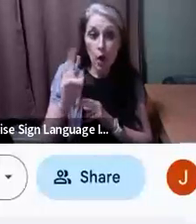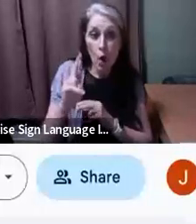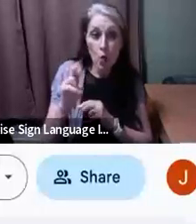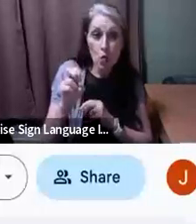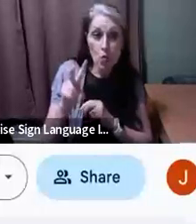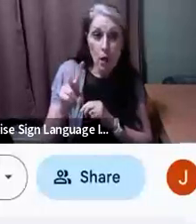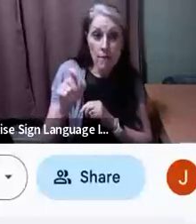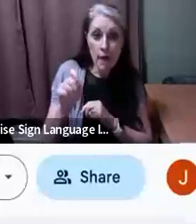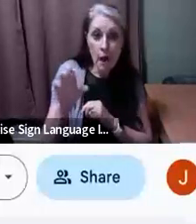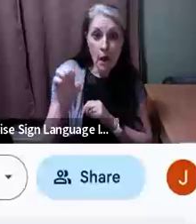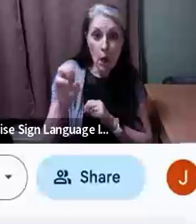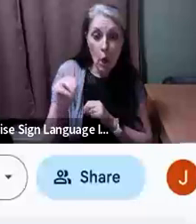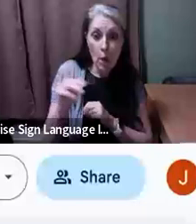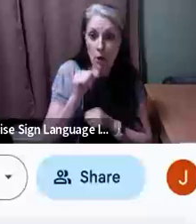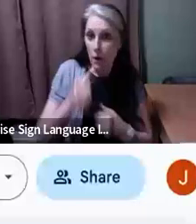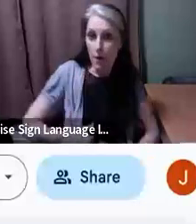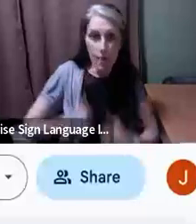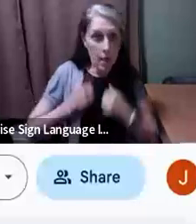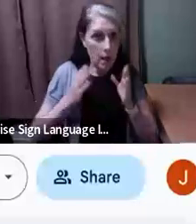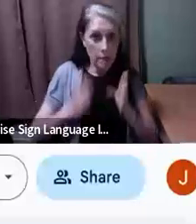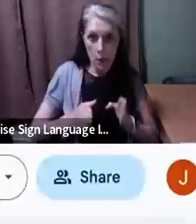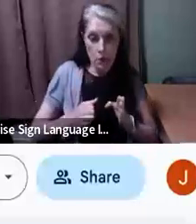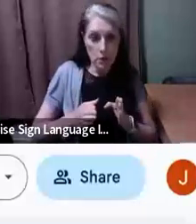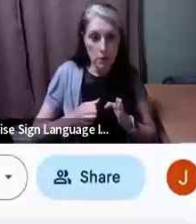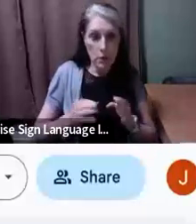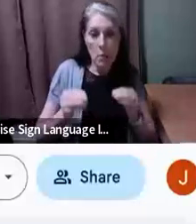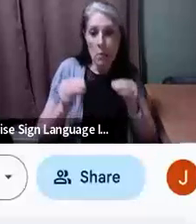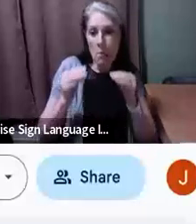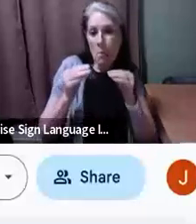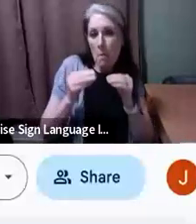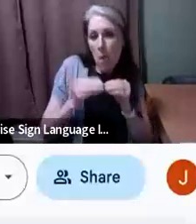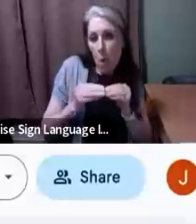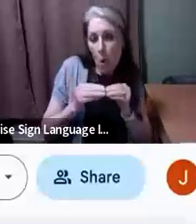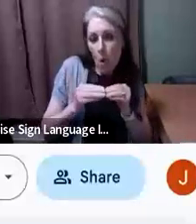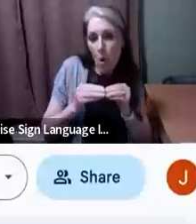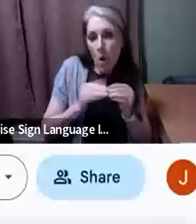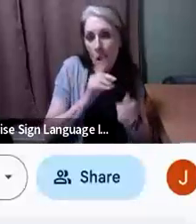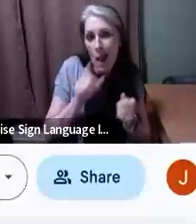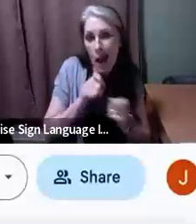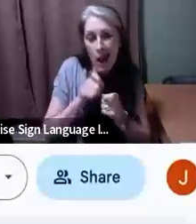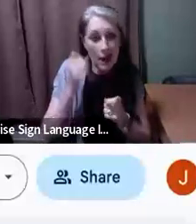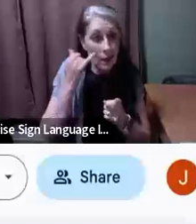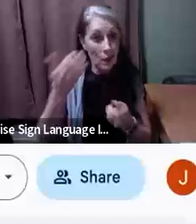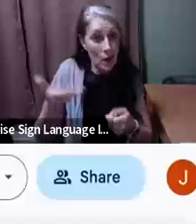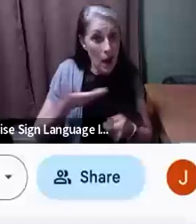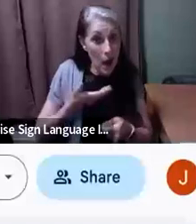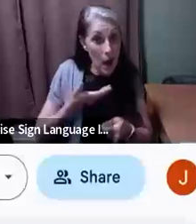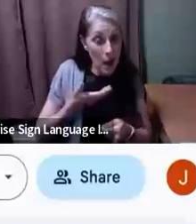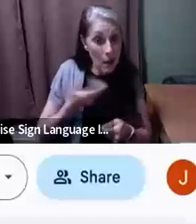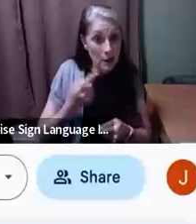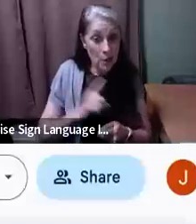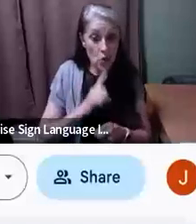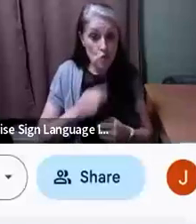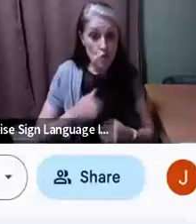rev.com. That is not a live person. It is much more accurate if you hire someone and that in real